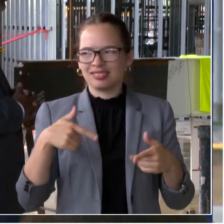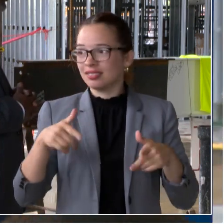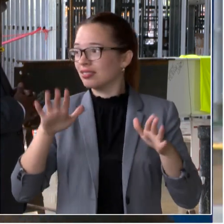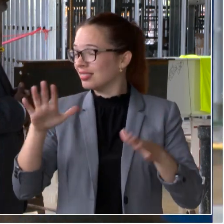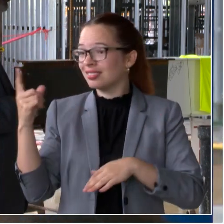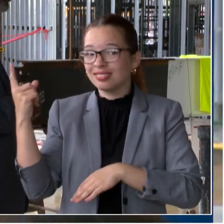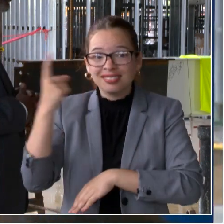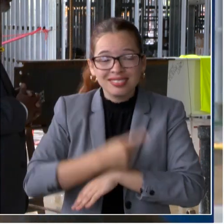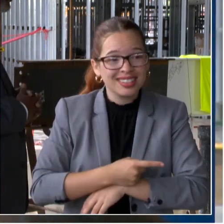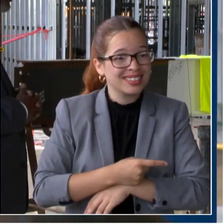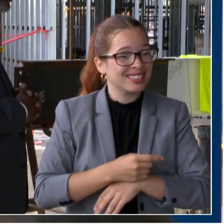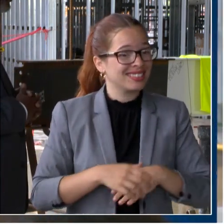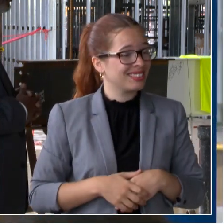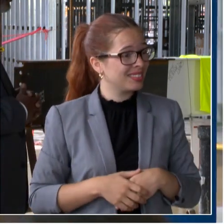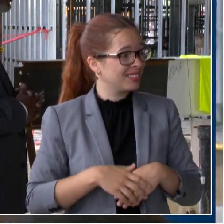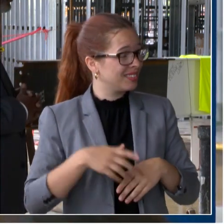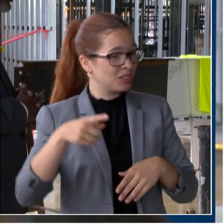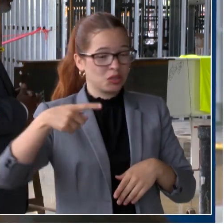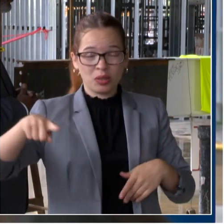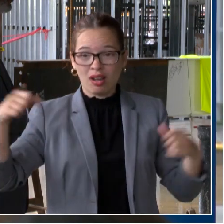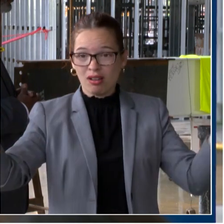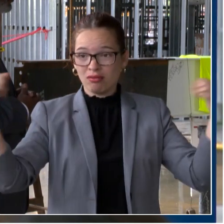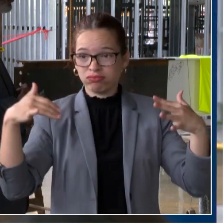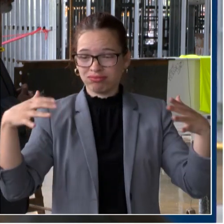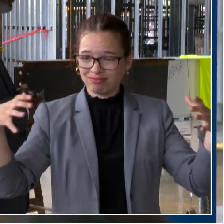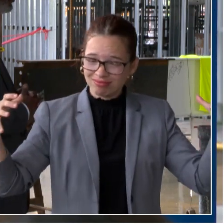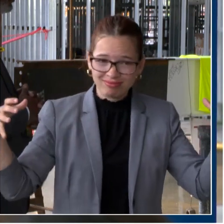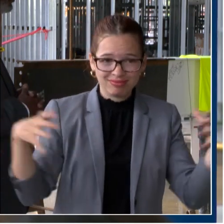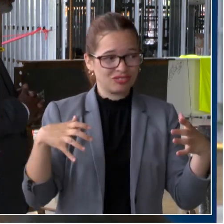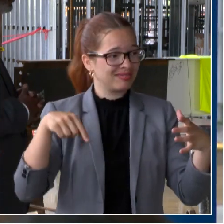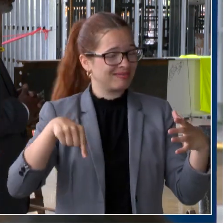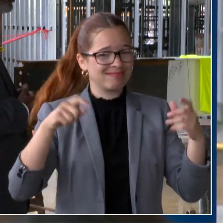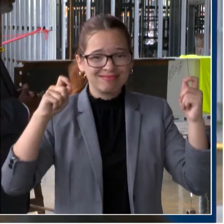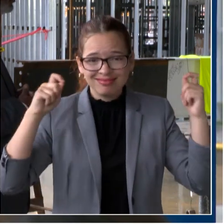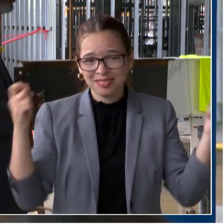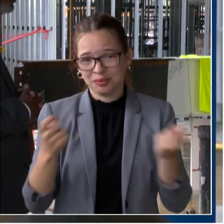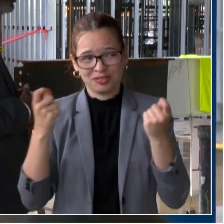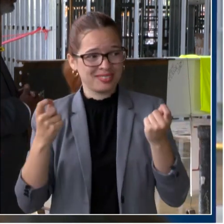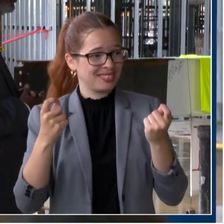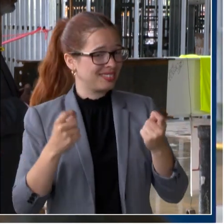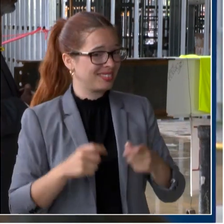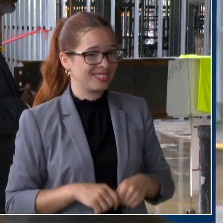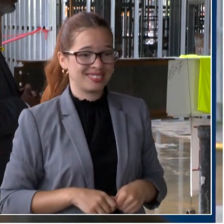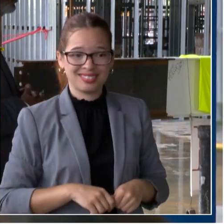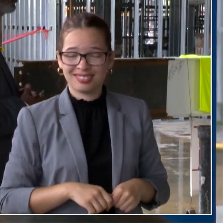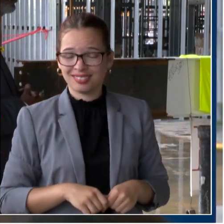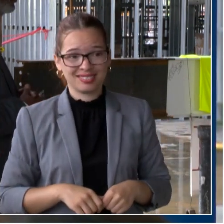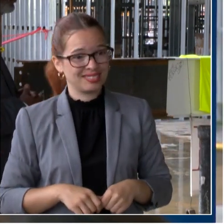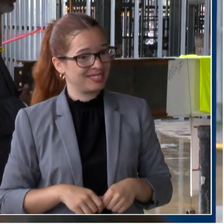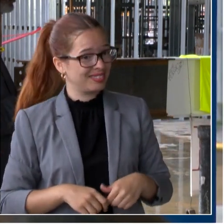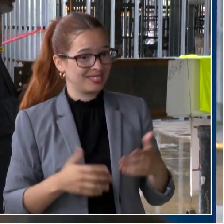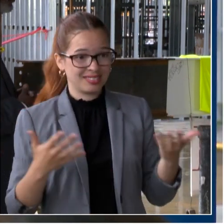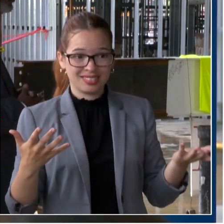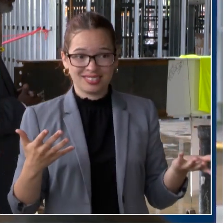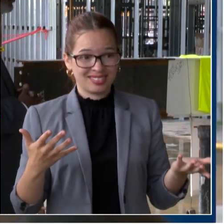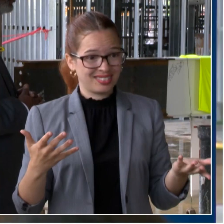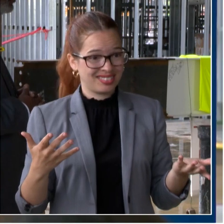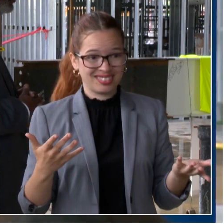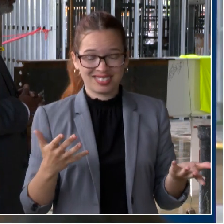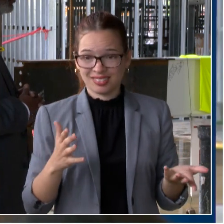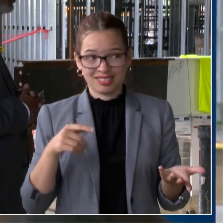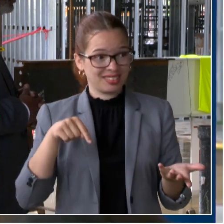hospital here in Ward 8. I am absolutely excited, Wanda and others. What